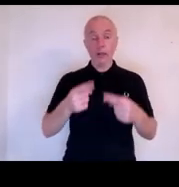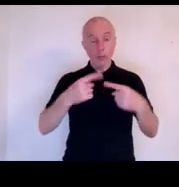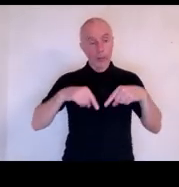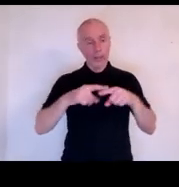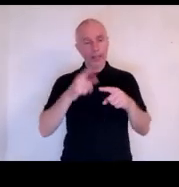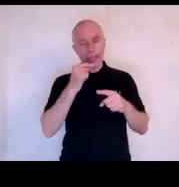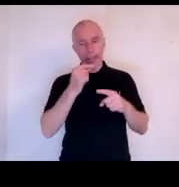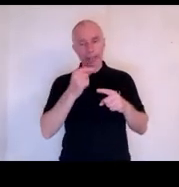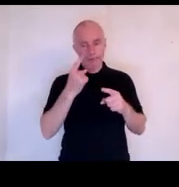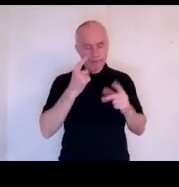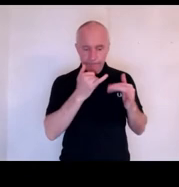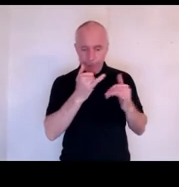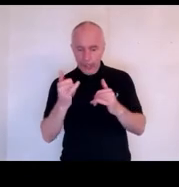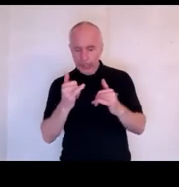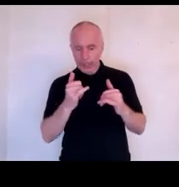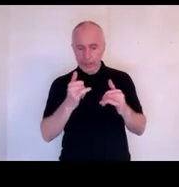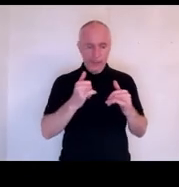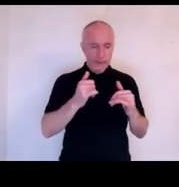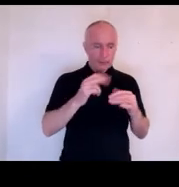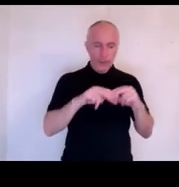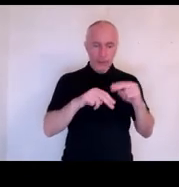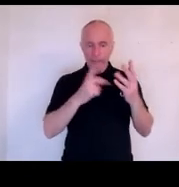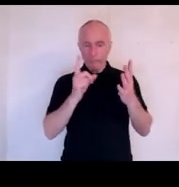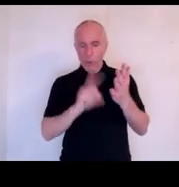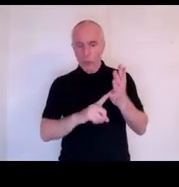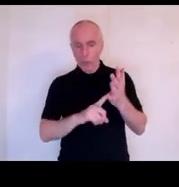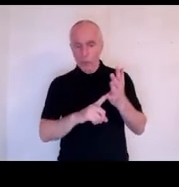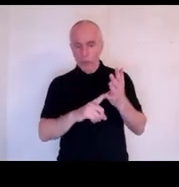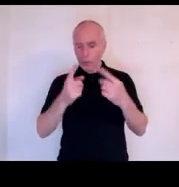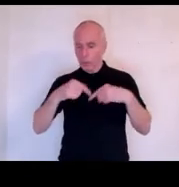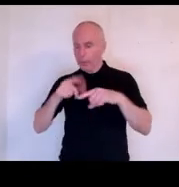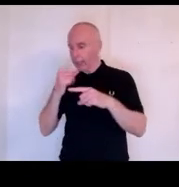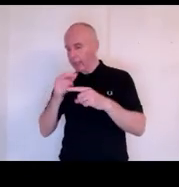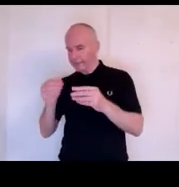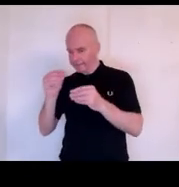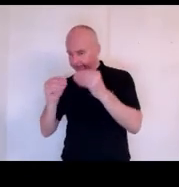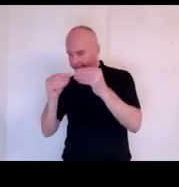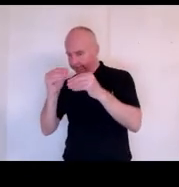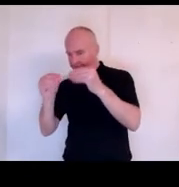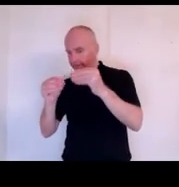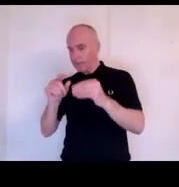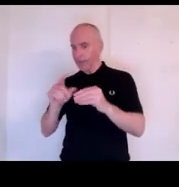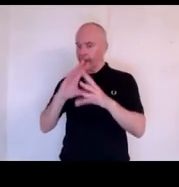the point where we can make a justification to our regulators that the fuel is safe to put in the reactor.